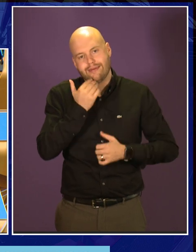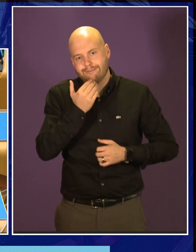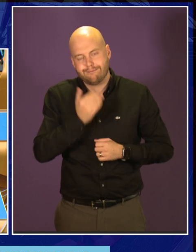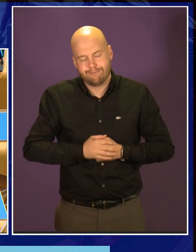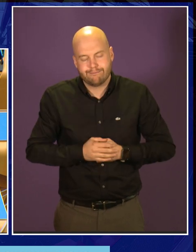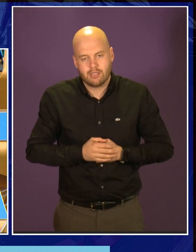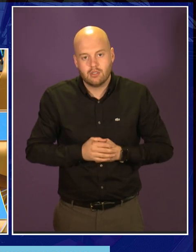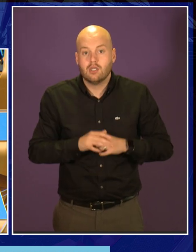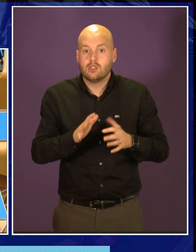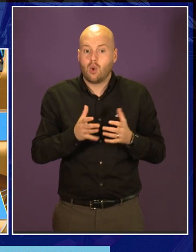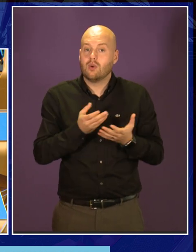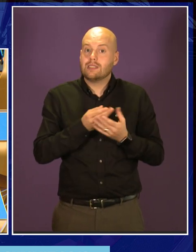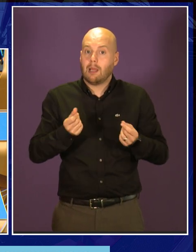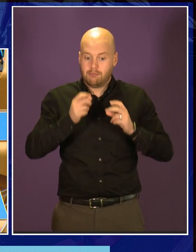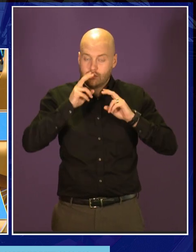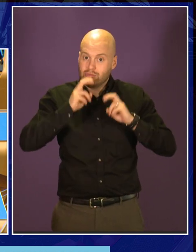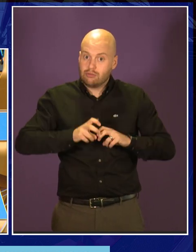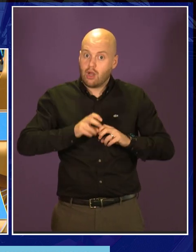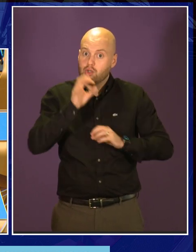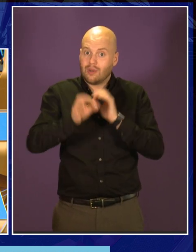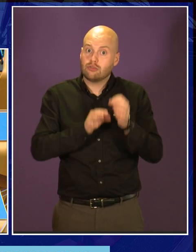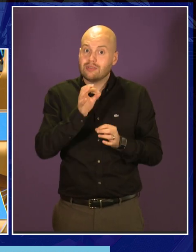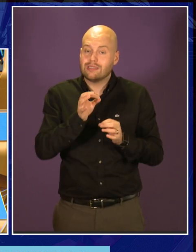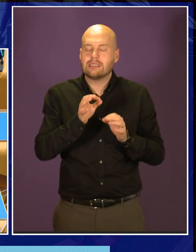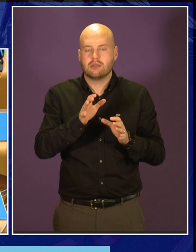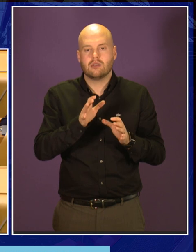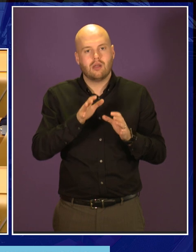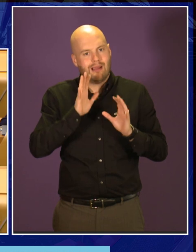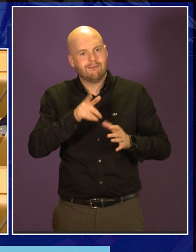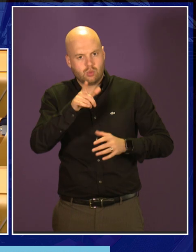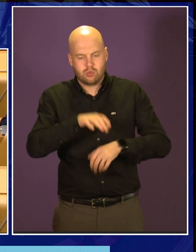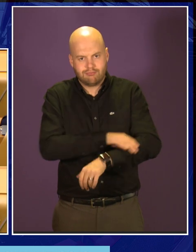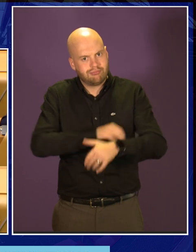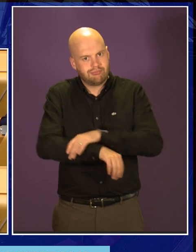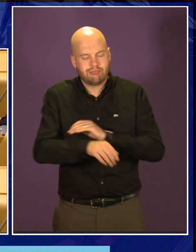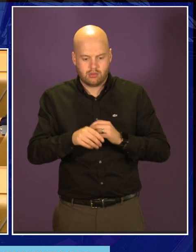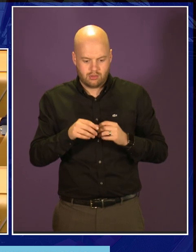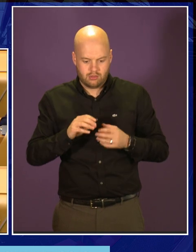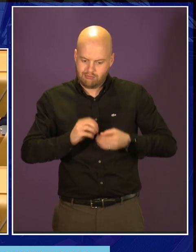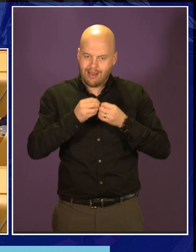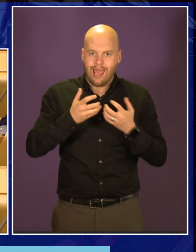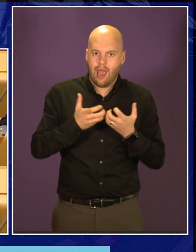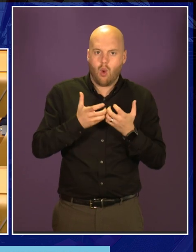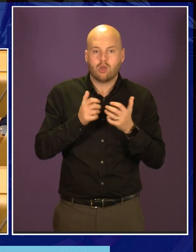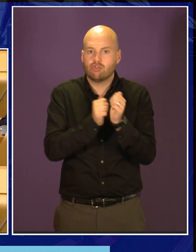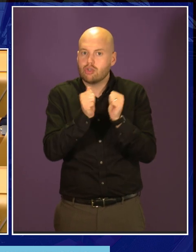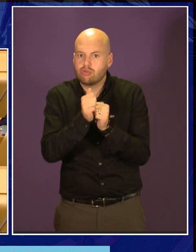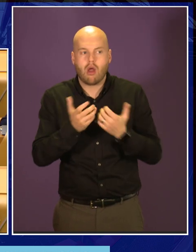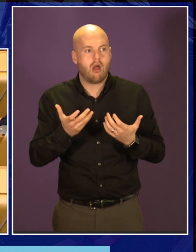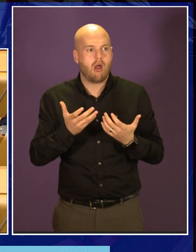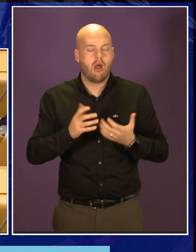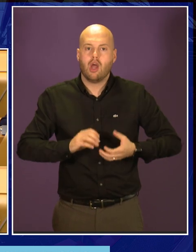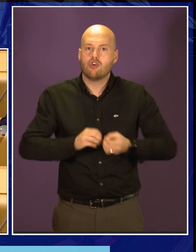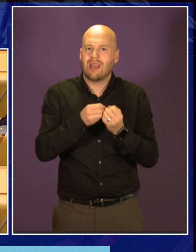might be thinking about in terms of a way forward have to do with how we can wrestle with both creating structures from a political and policy perspective